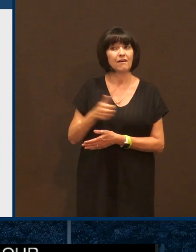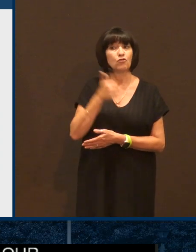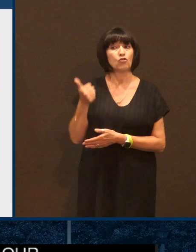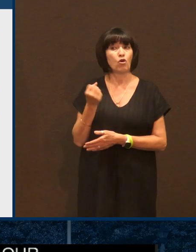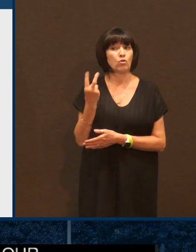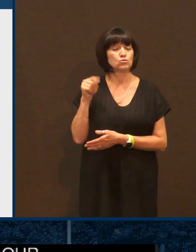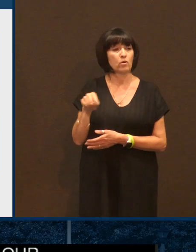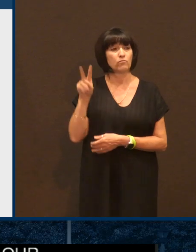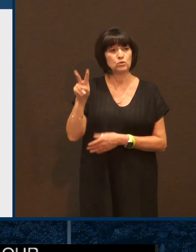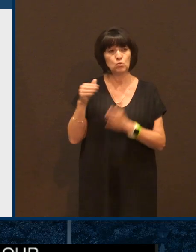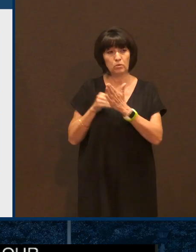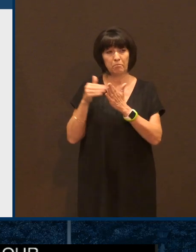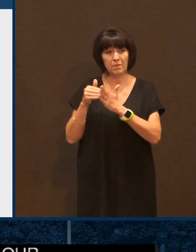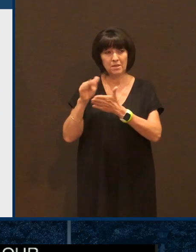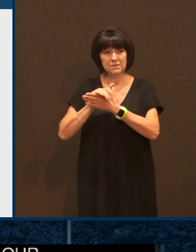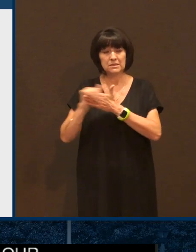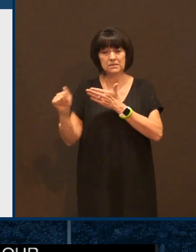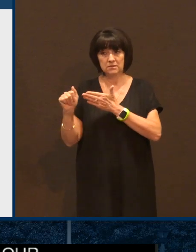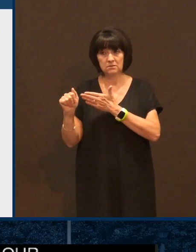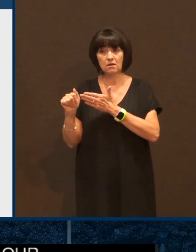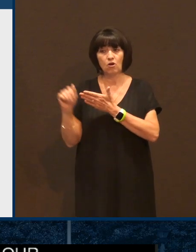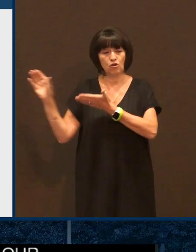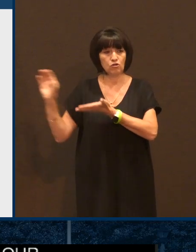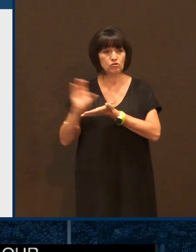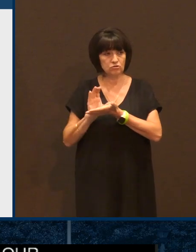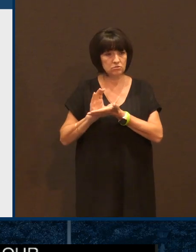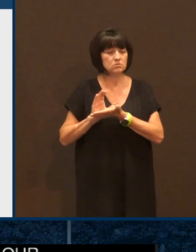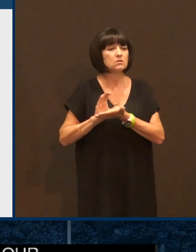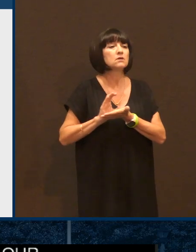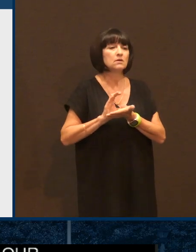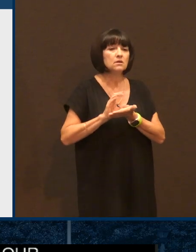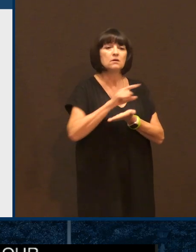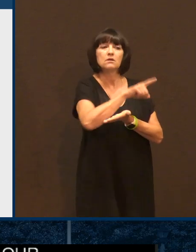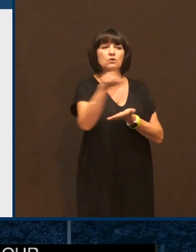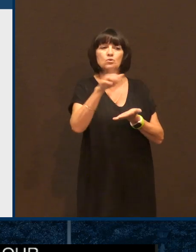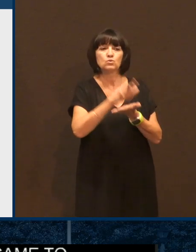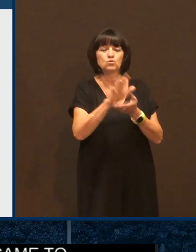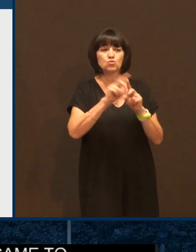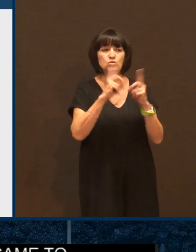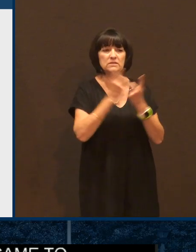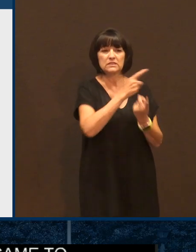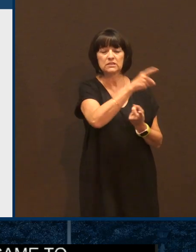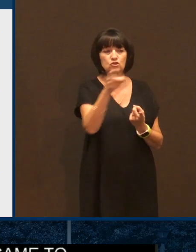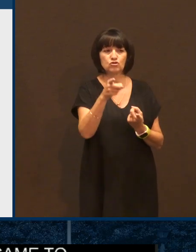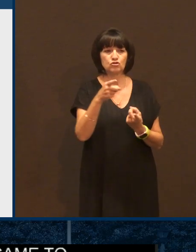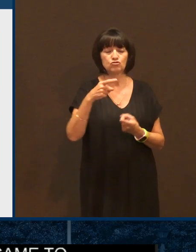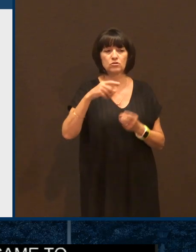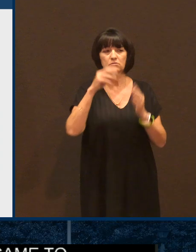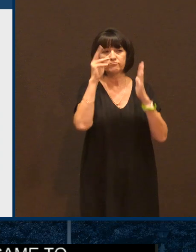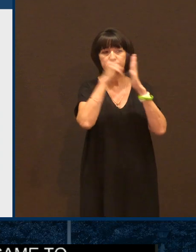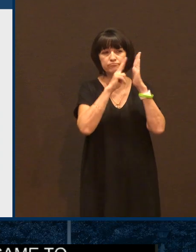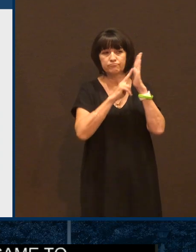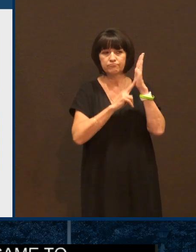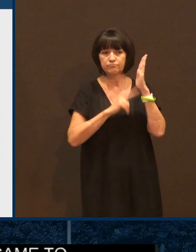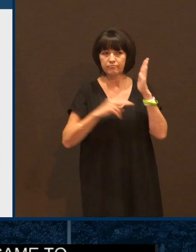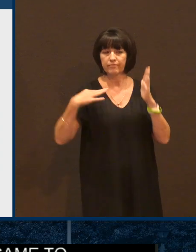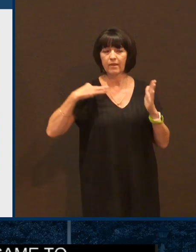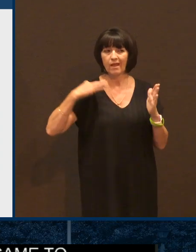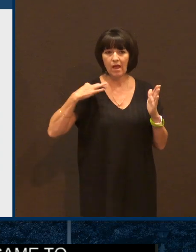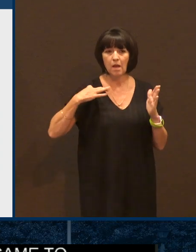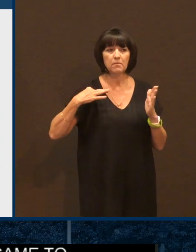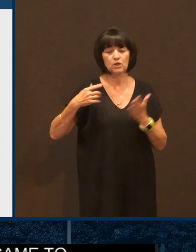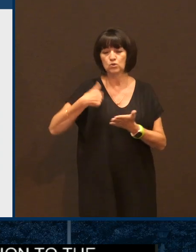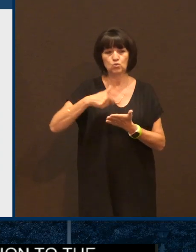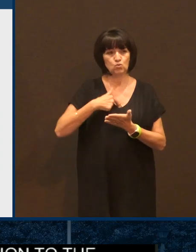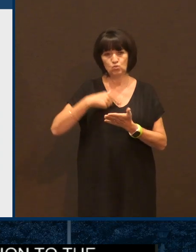the states that the districts are making application to the Department of Education on. Well, we will distribute to them.